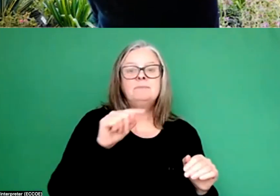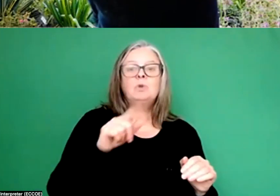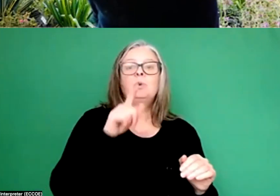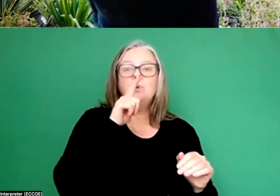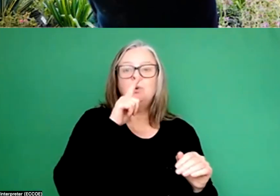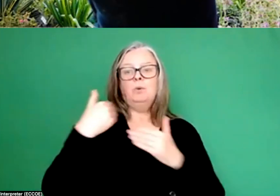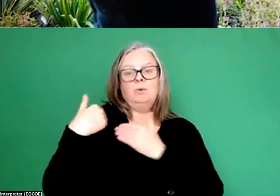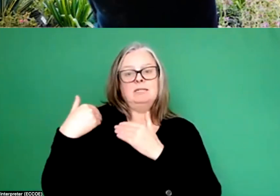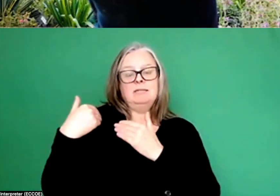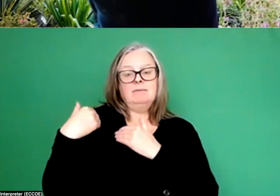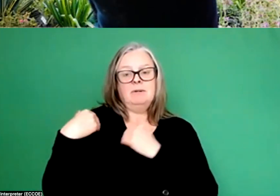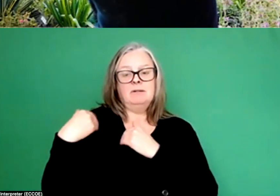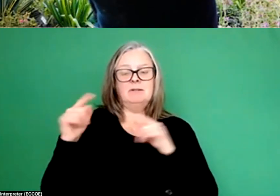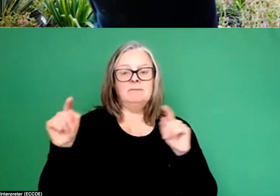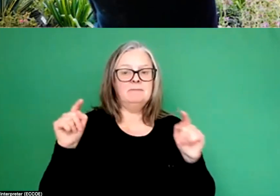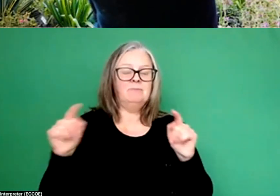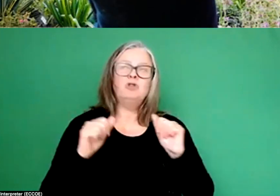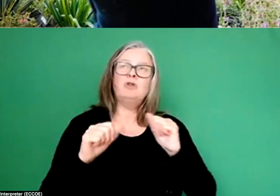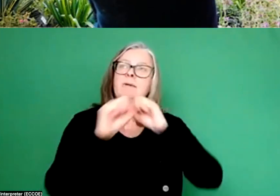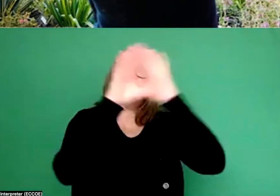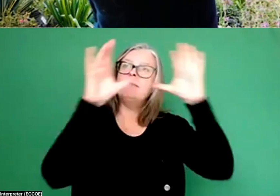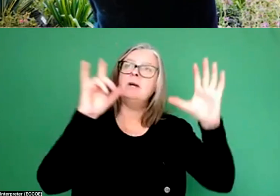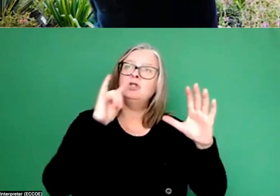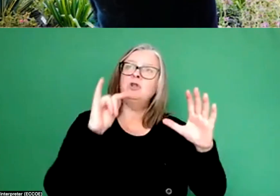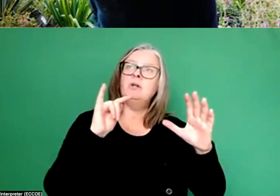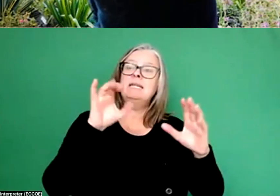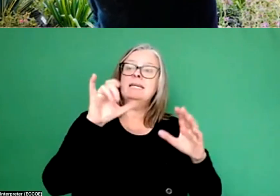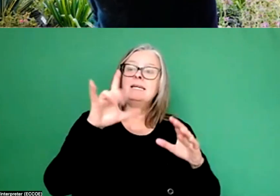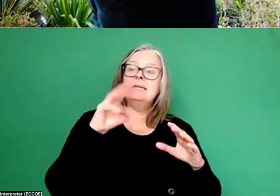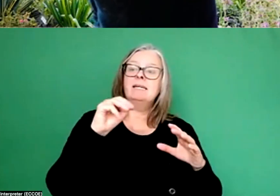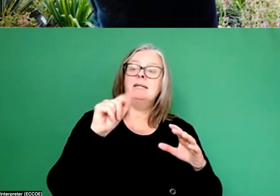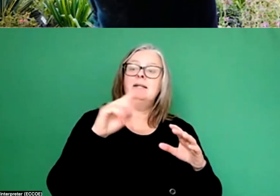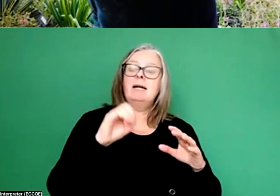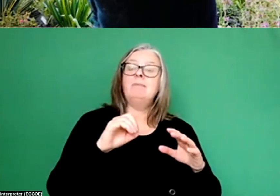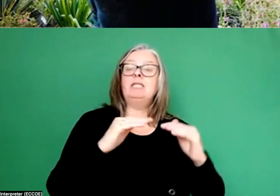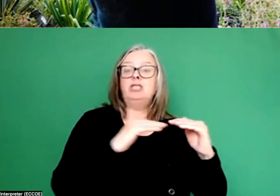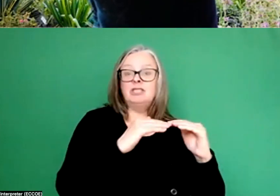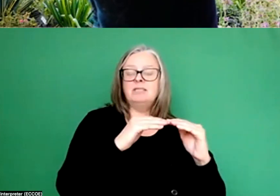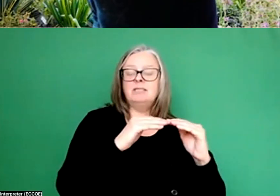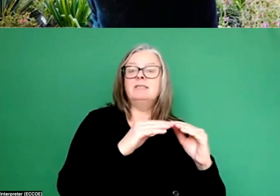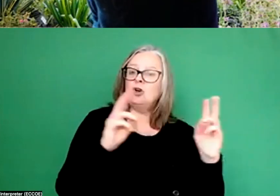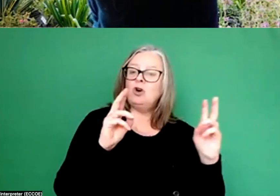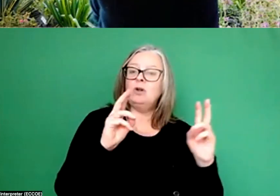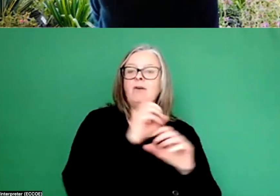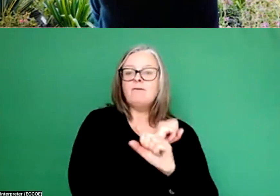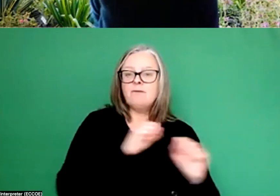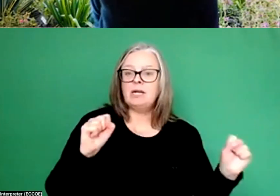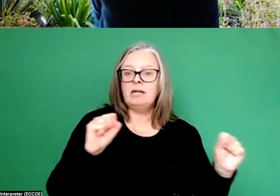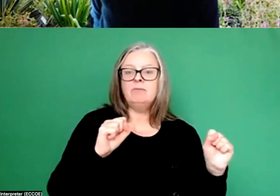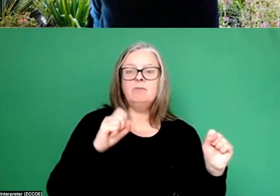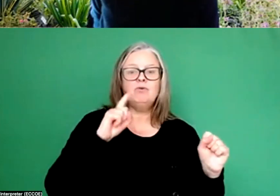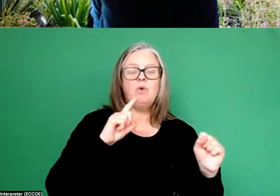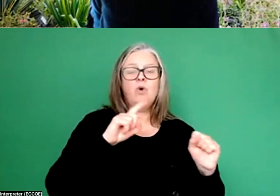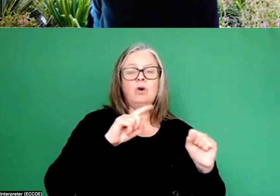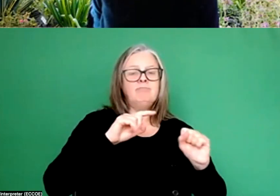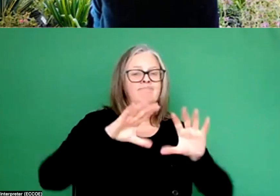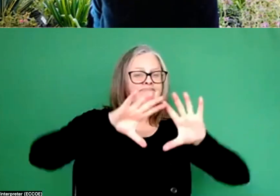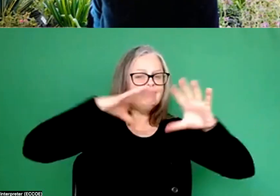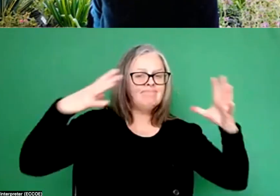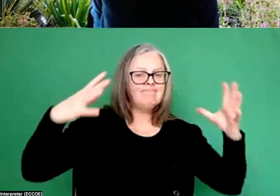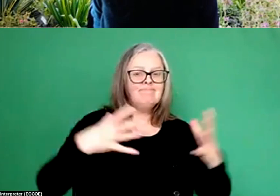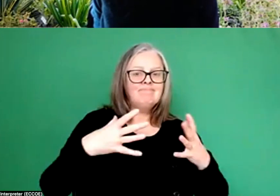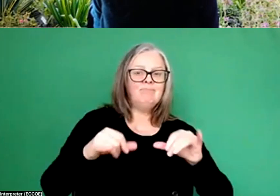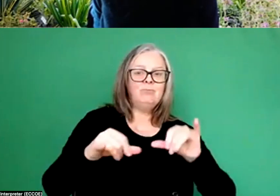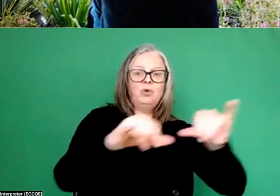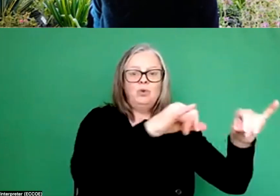bit of tension in between imagining climate justice as a freedom movement, that's about universal emancipation, and then dealing